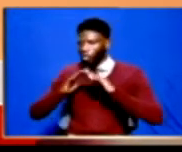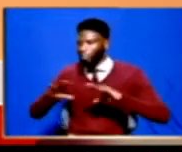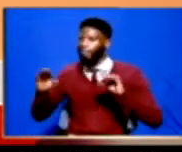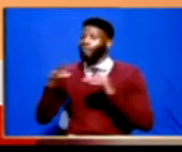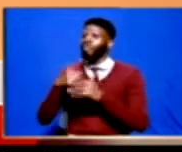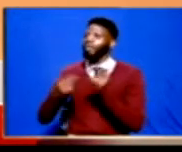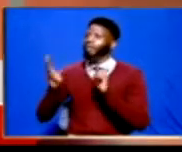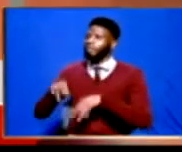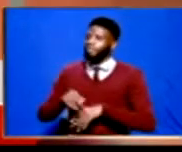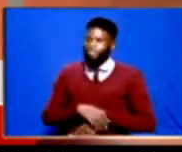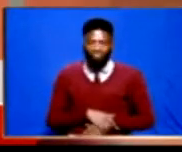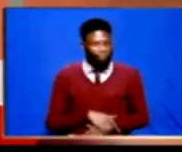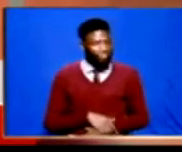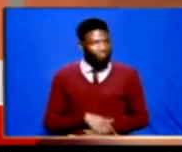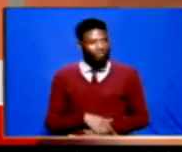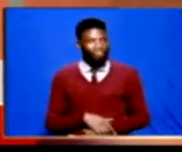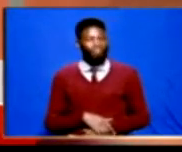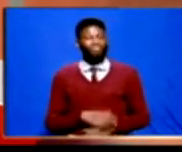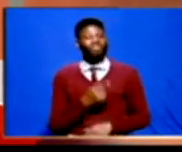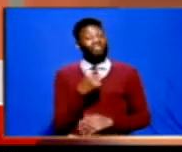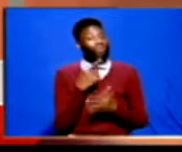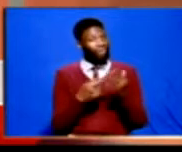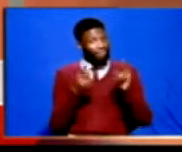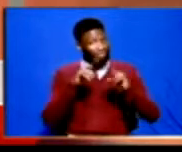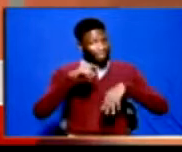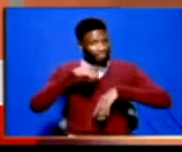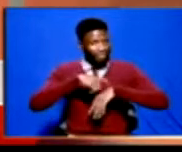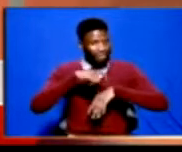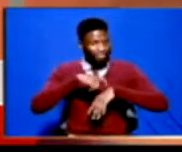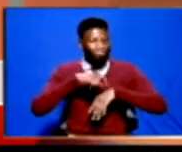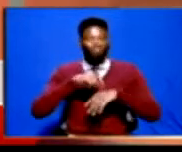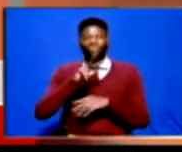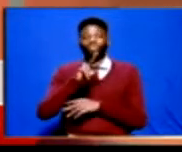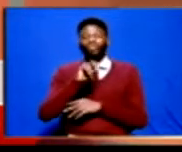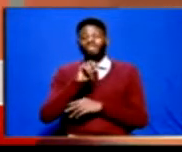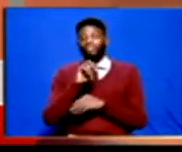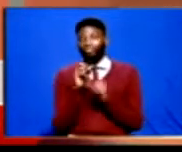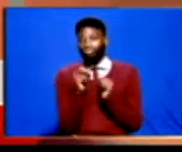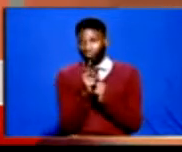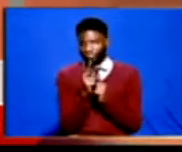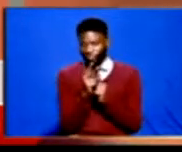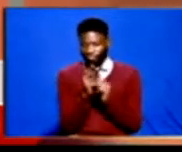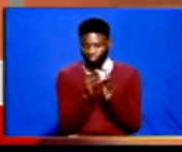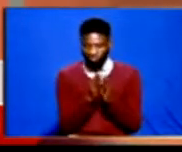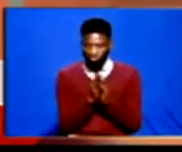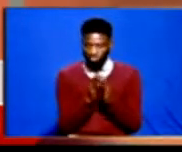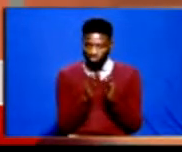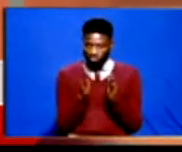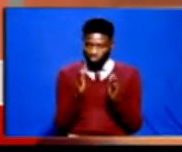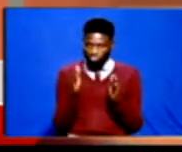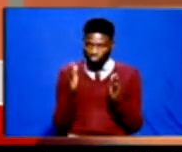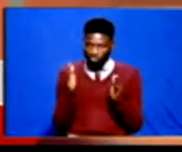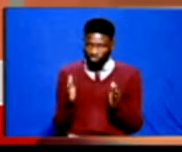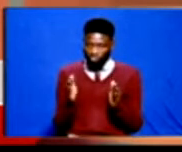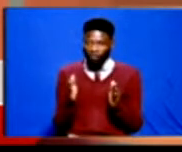Well, O'Brien, what happened is that during the 2012 period, there was